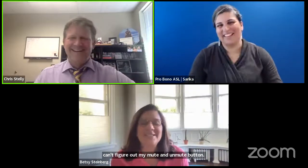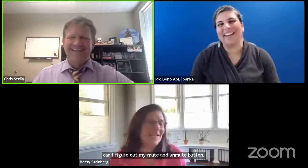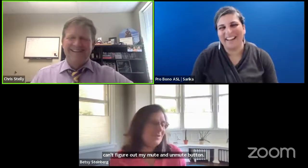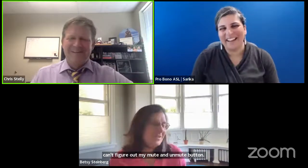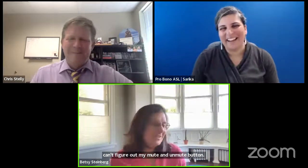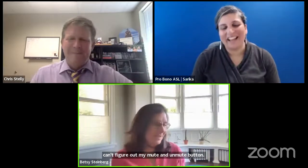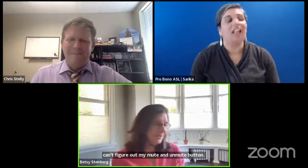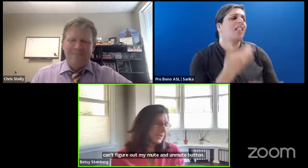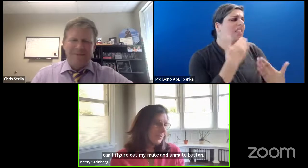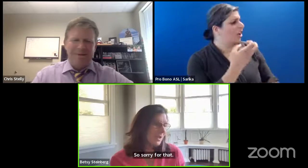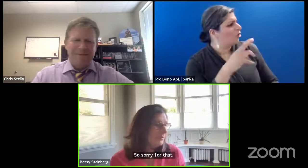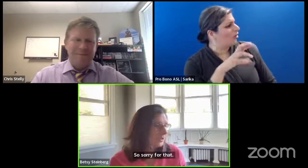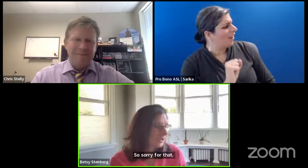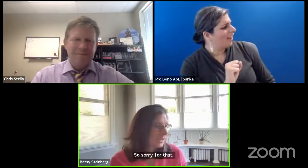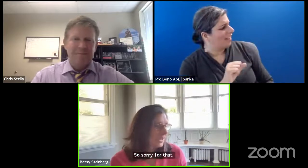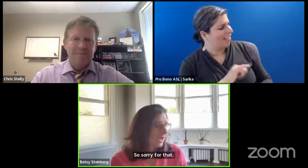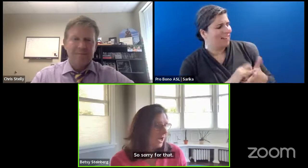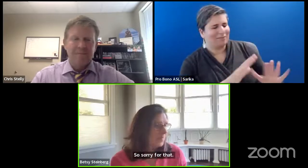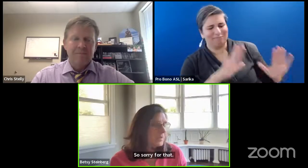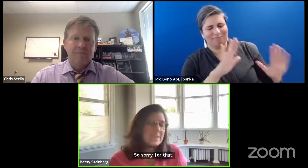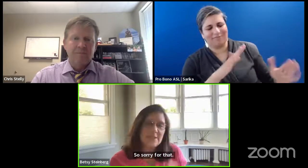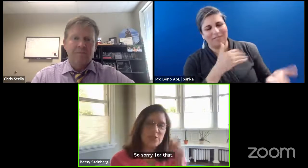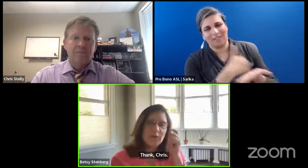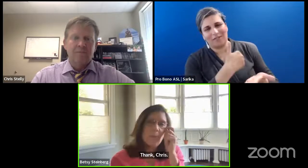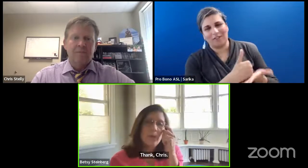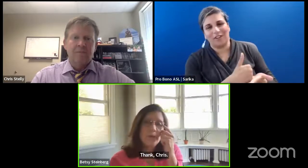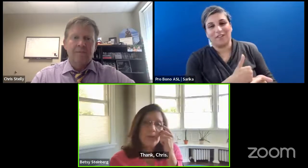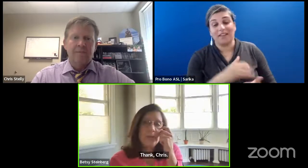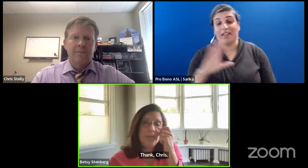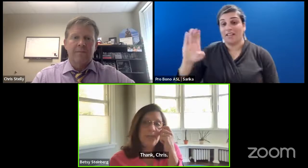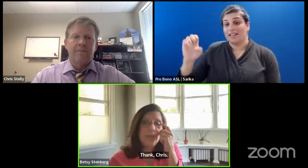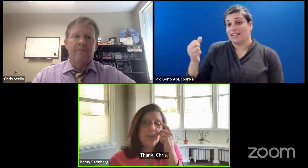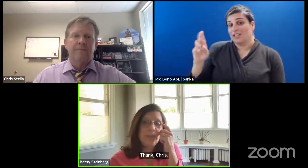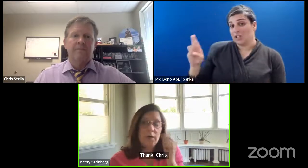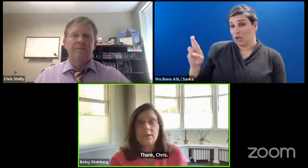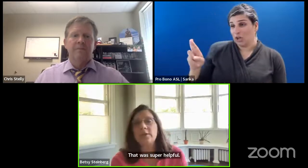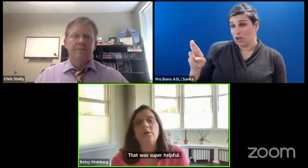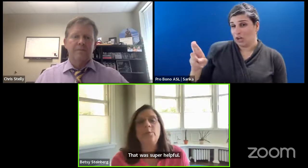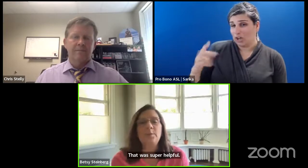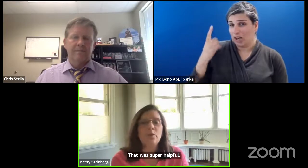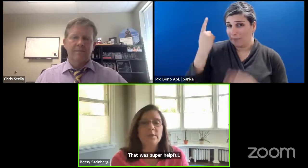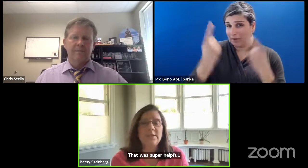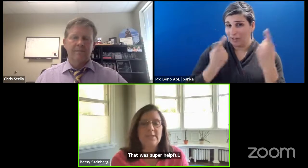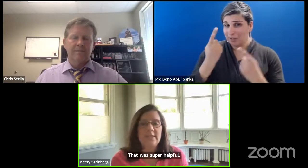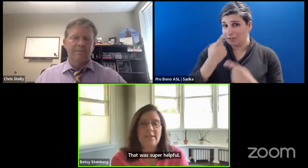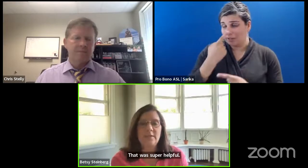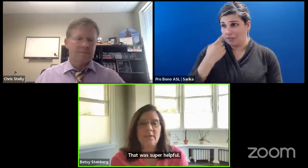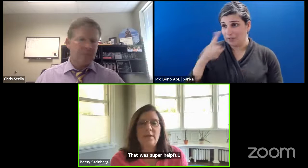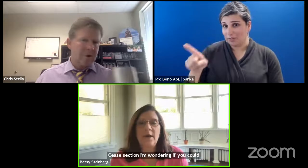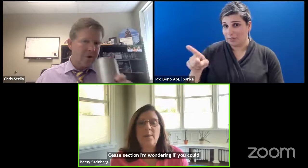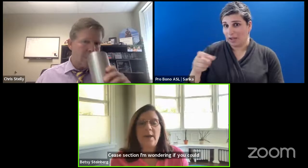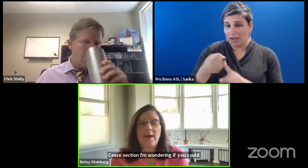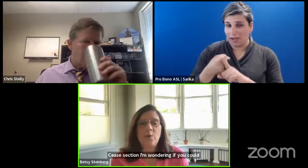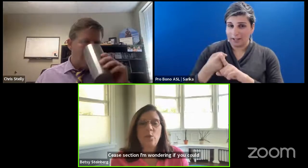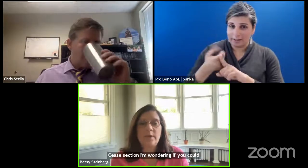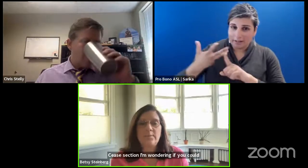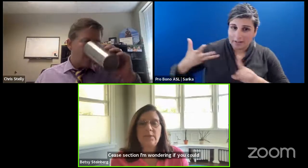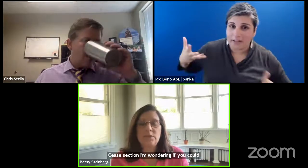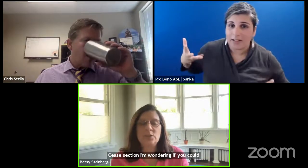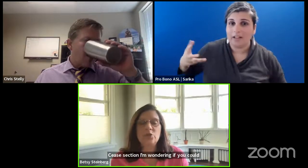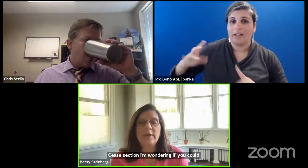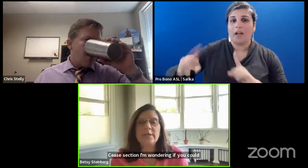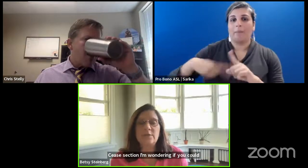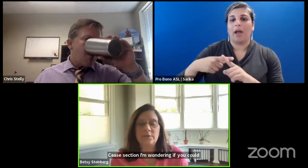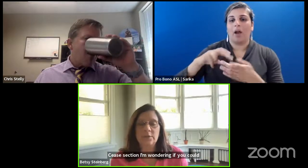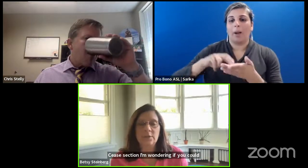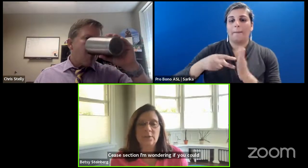thanks, Chris, that was, that was super helpful. Um, Caesar, I'm wondering if you could talk in a little bit more detail about what it